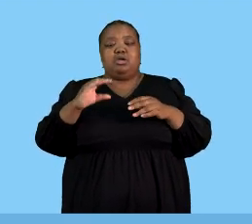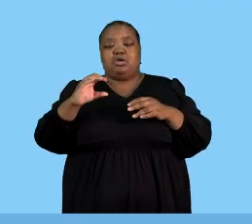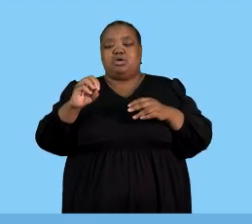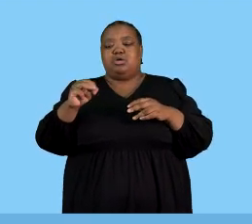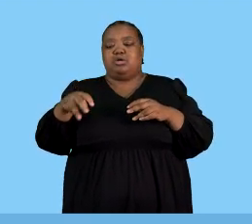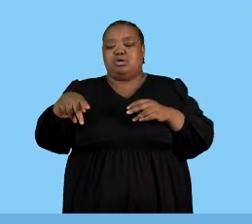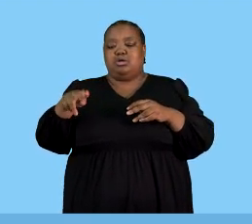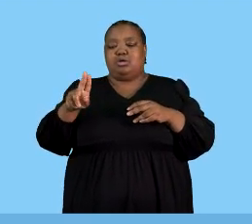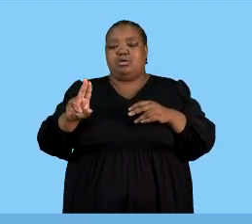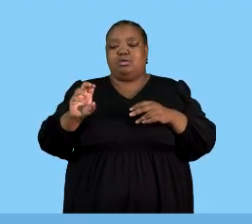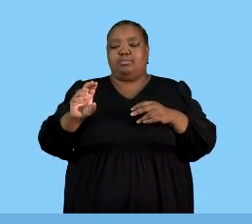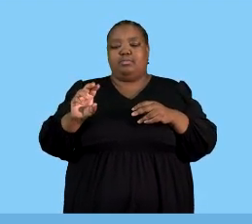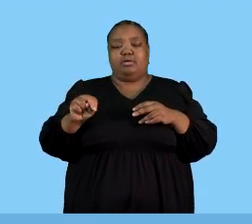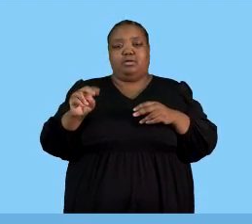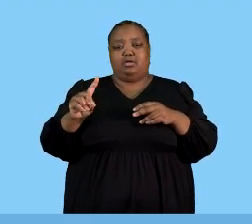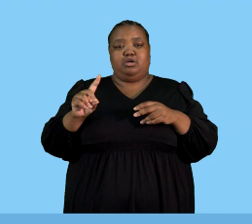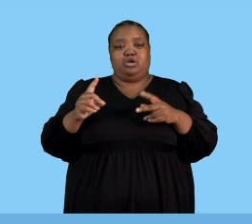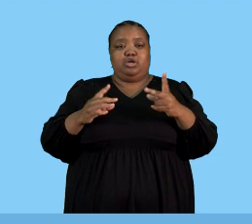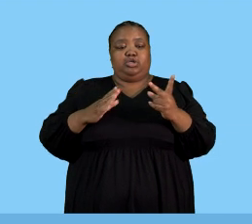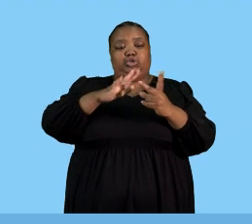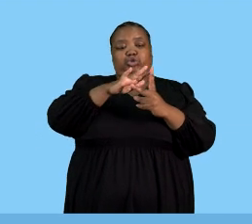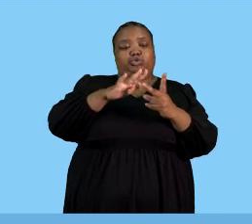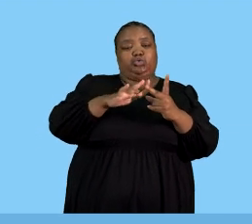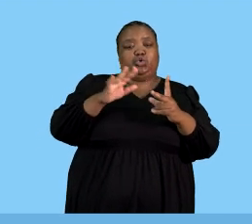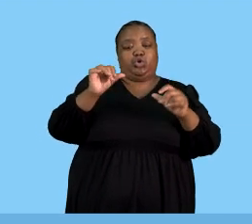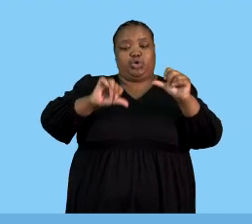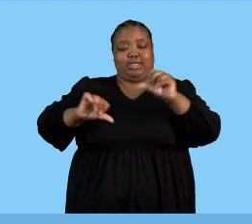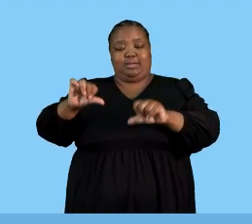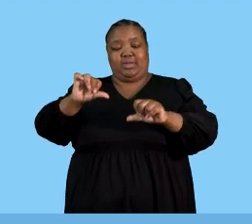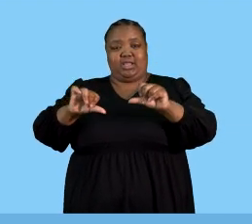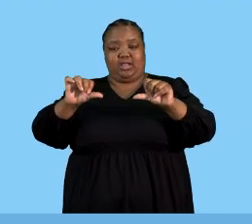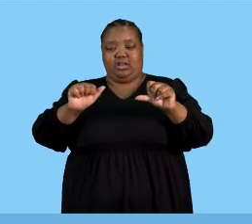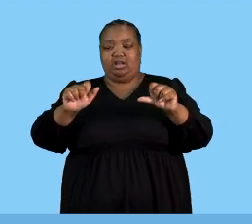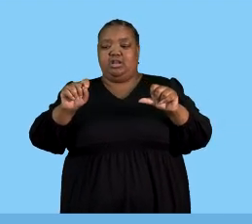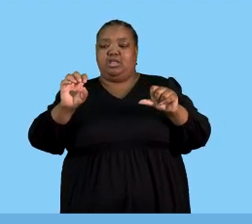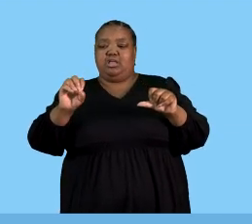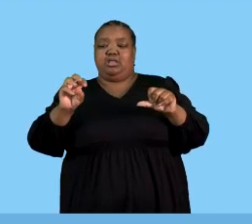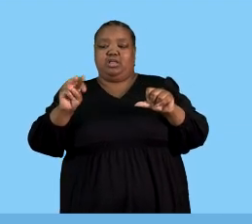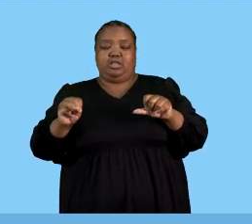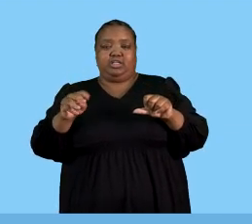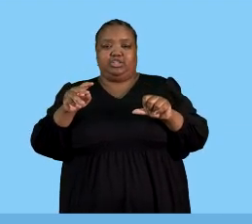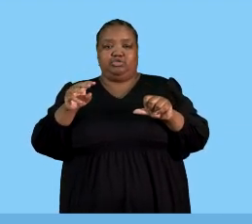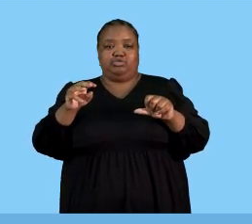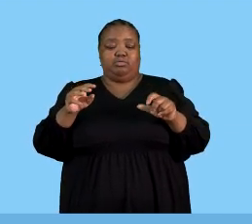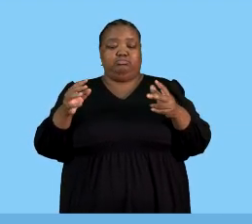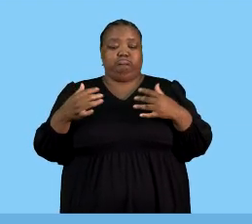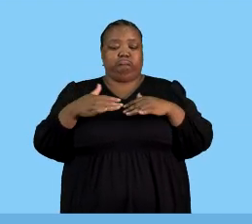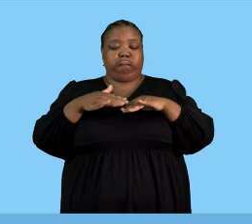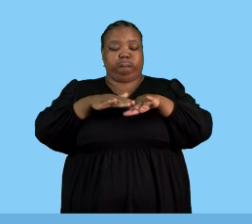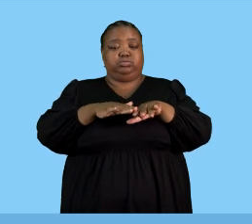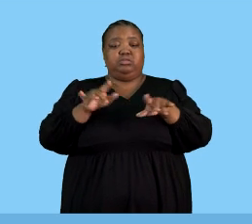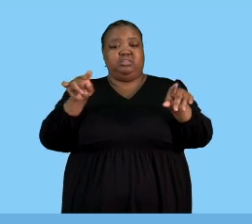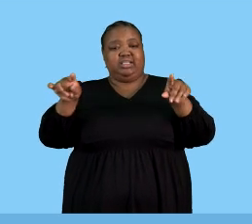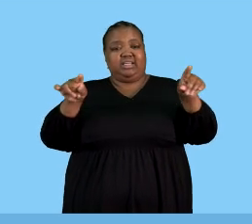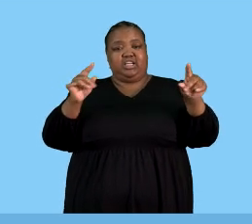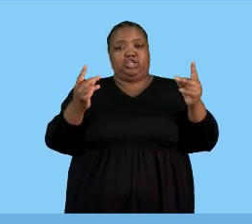or more different atoms are chemically bonded together. Important, two or more atoms that are